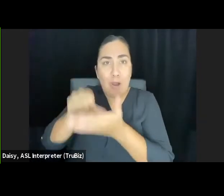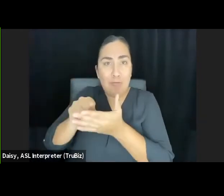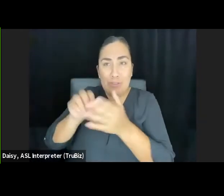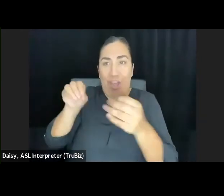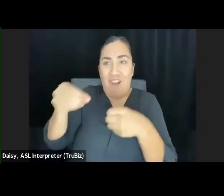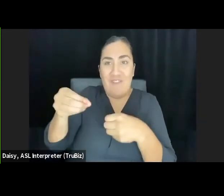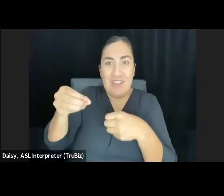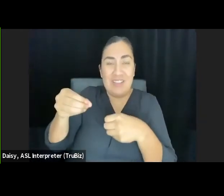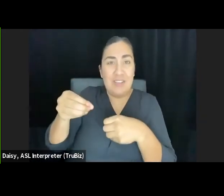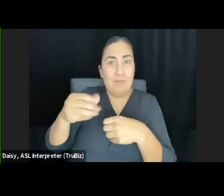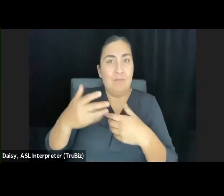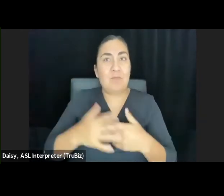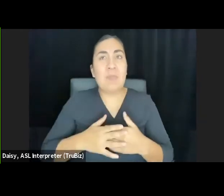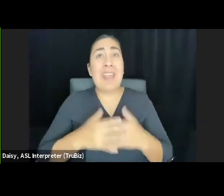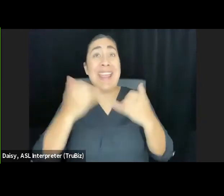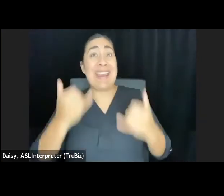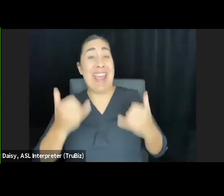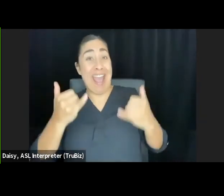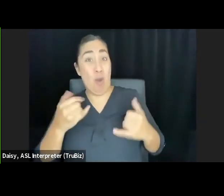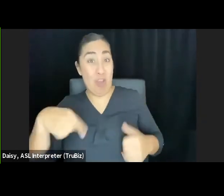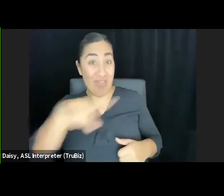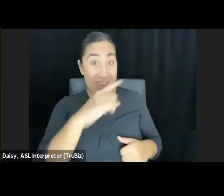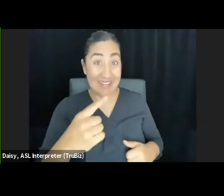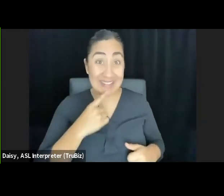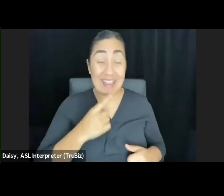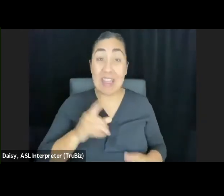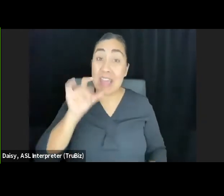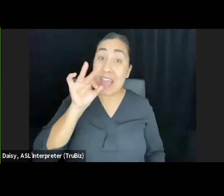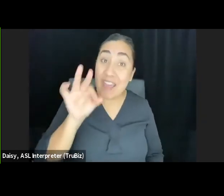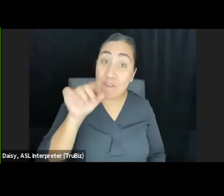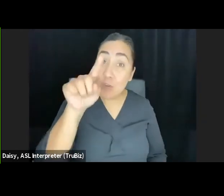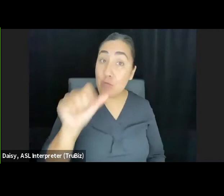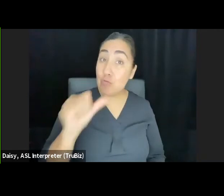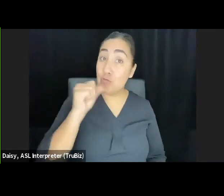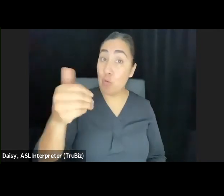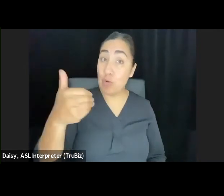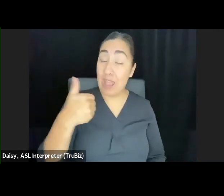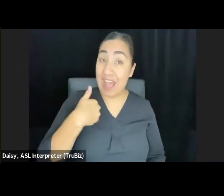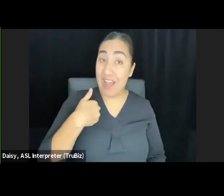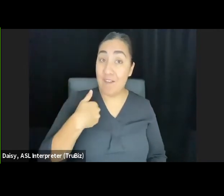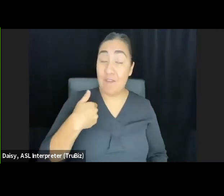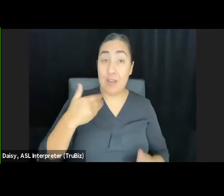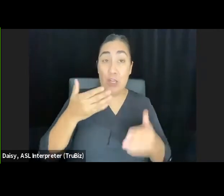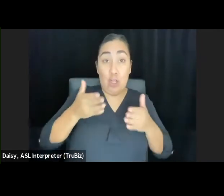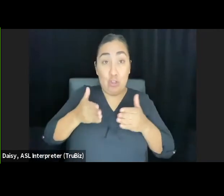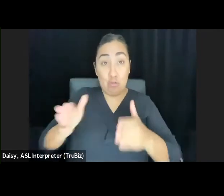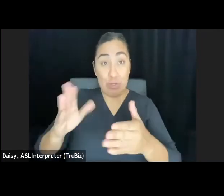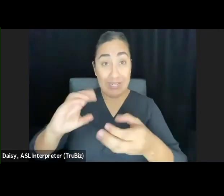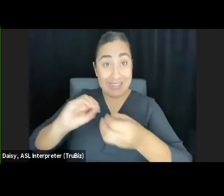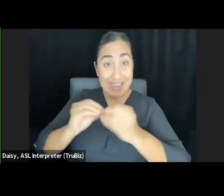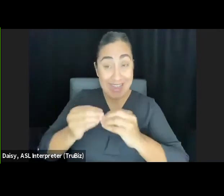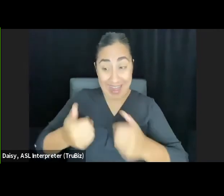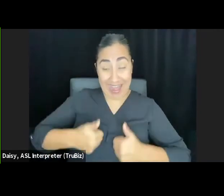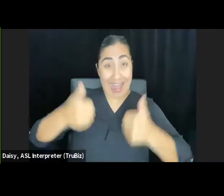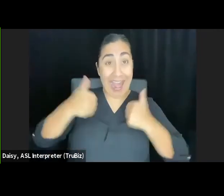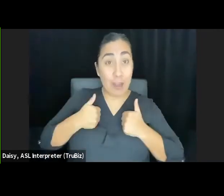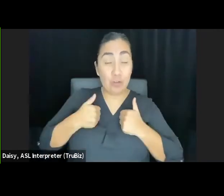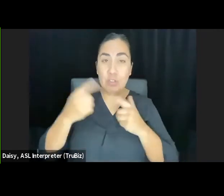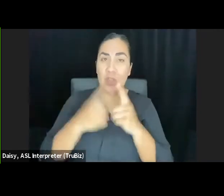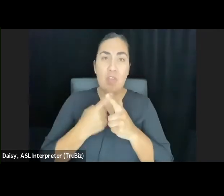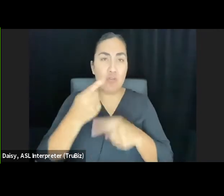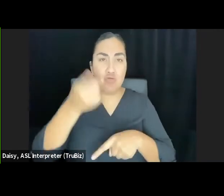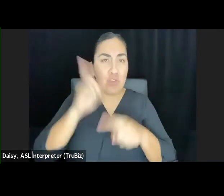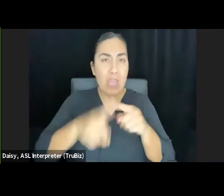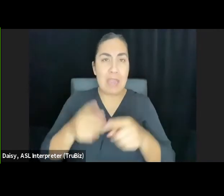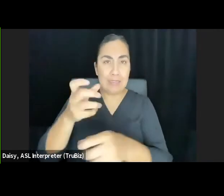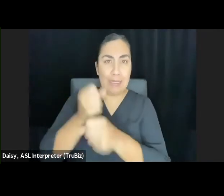address on your driver's license or state ID. So that is another form of voter suppression. So